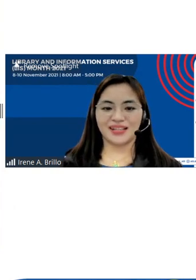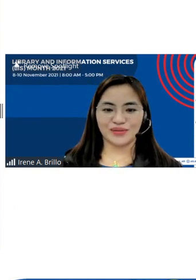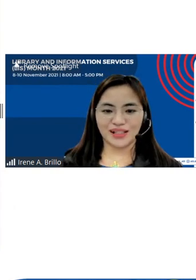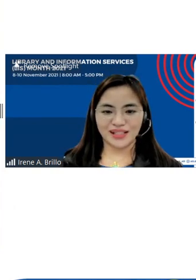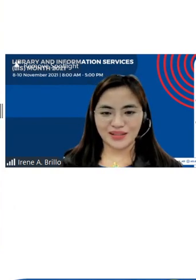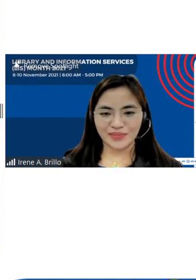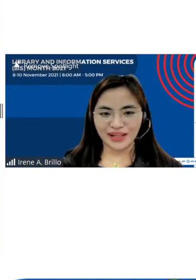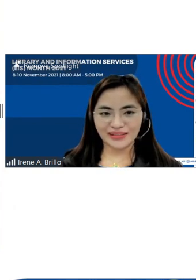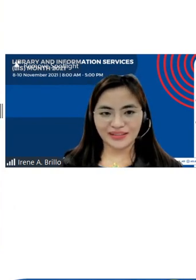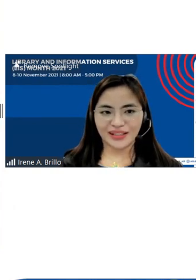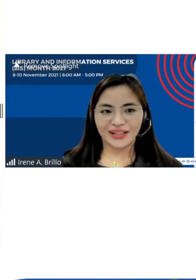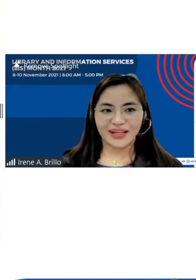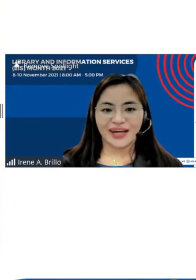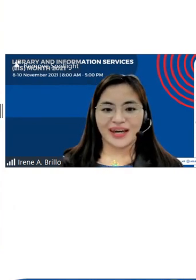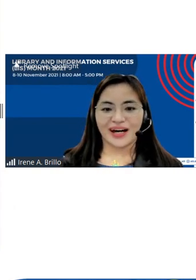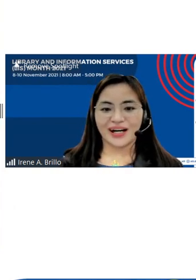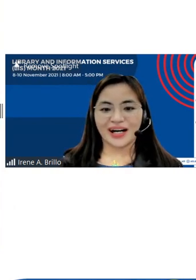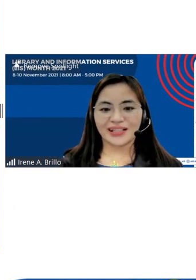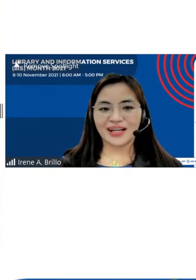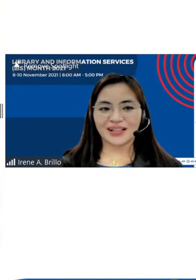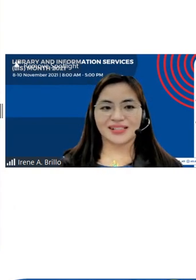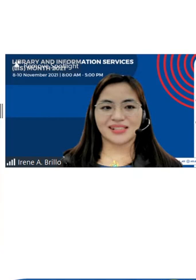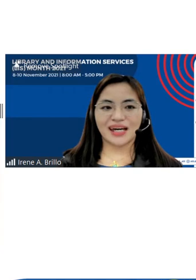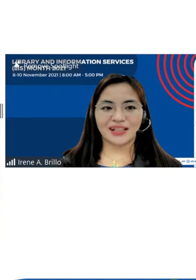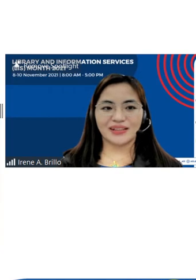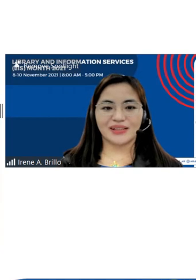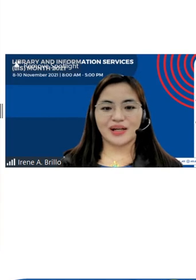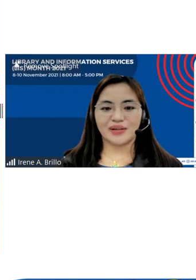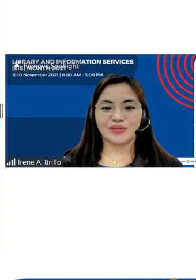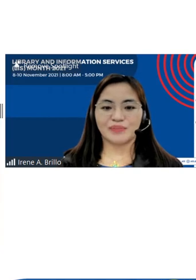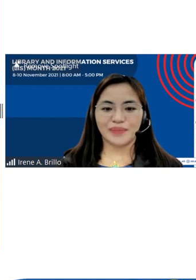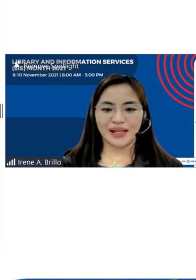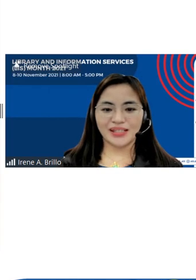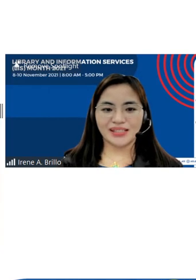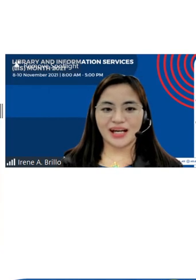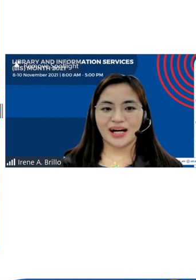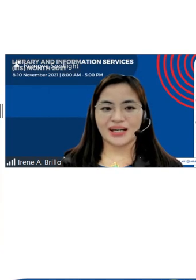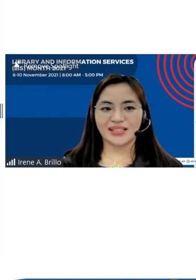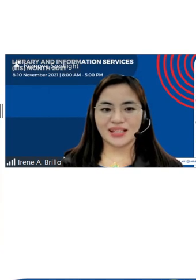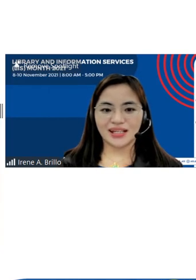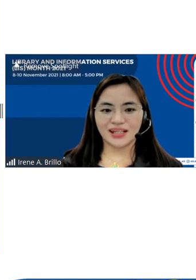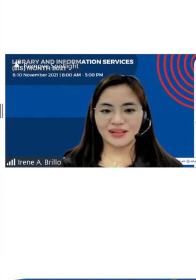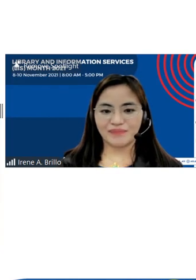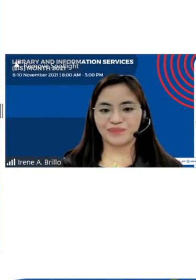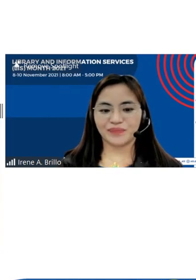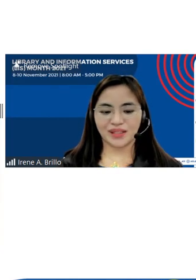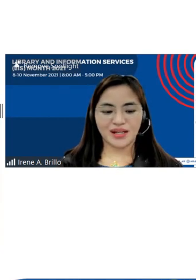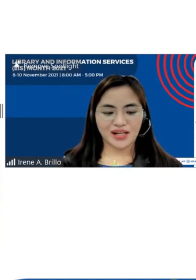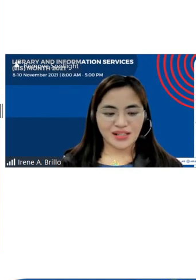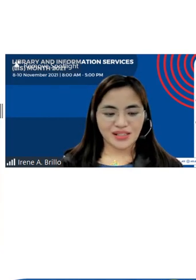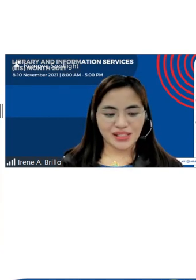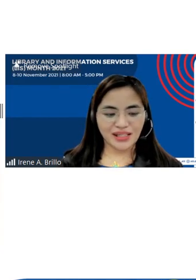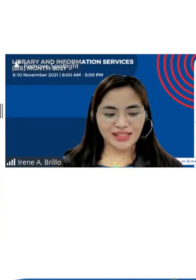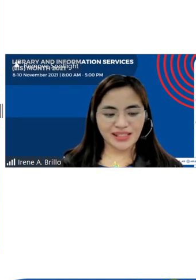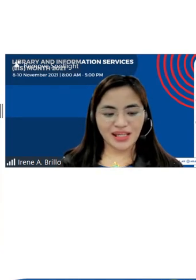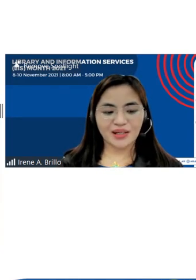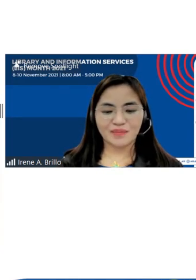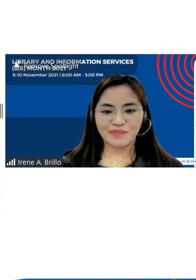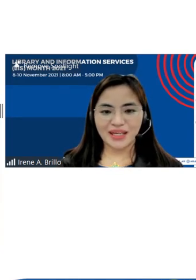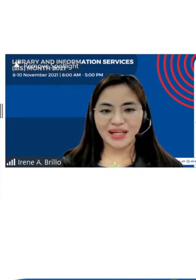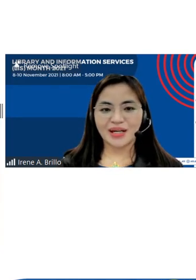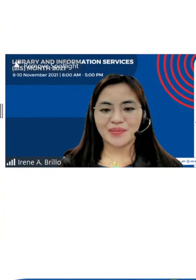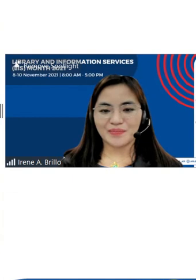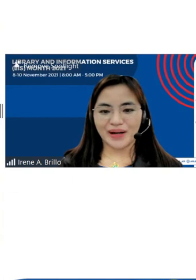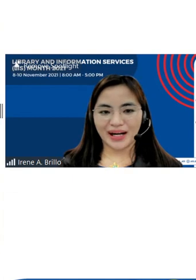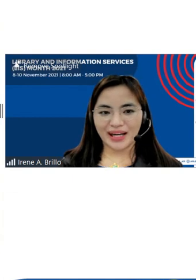Ayan, I think wala si Brent. Ang ating second place I see JC